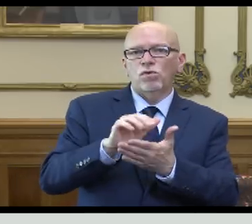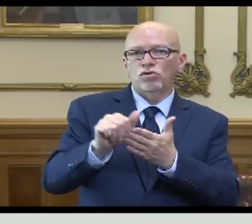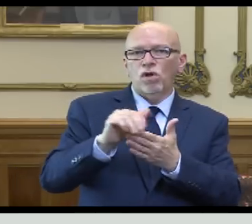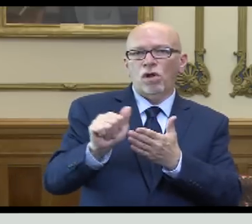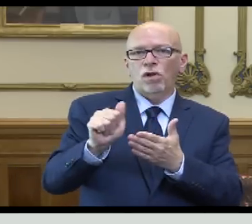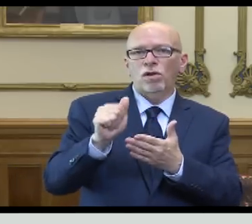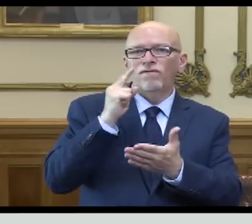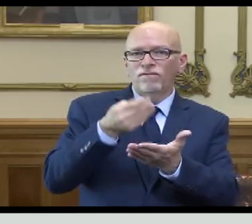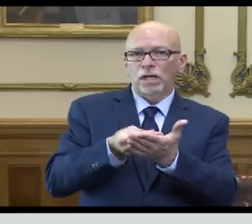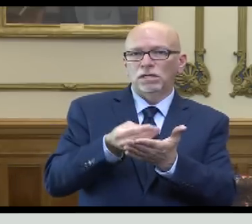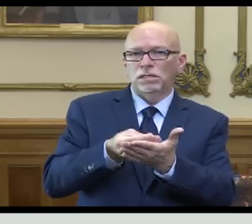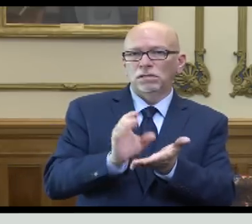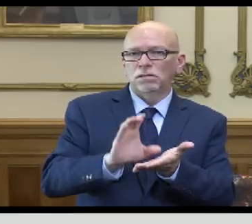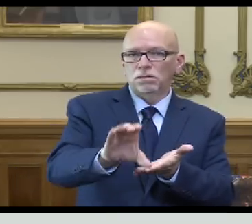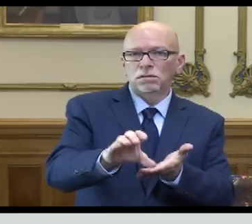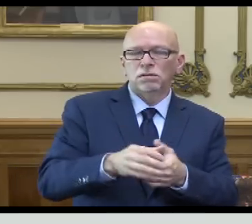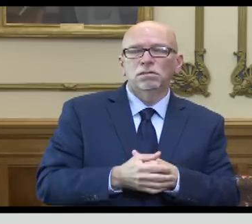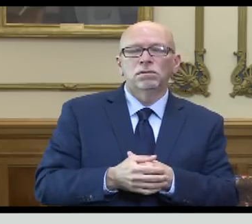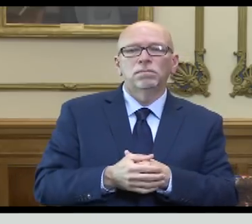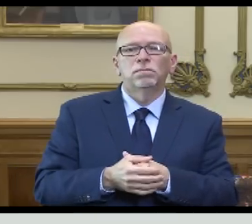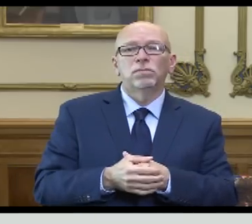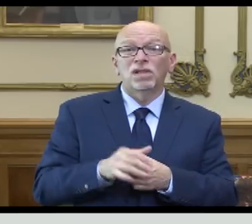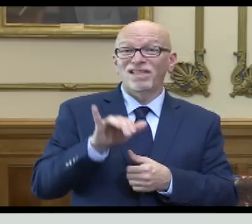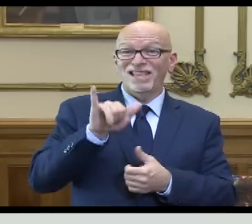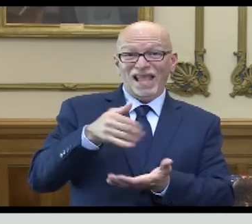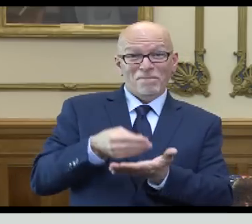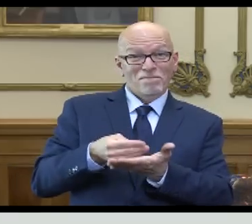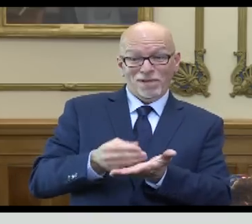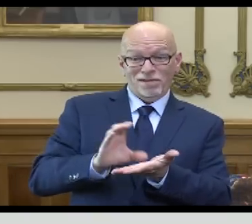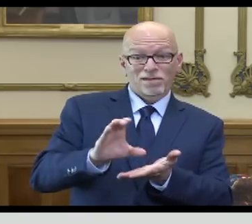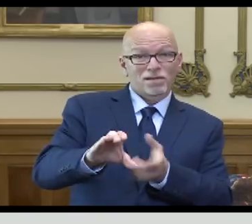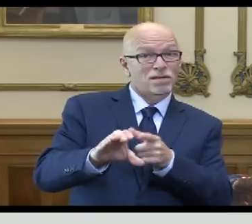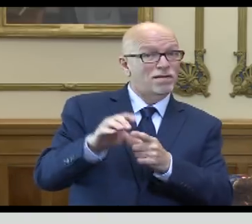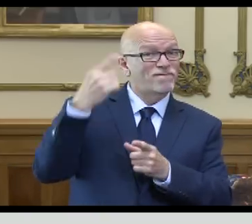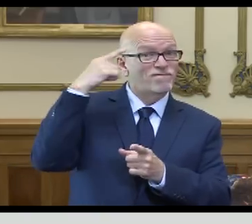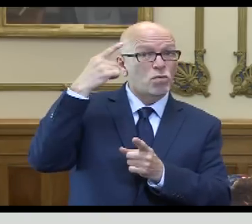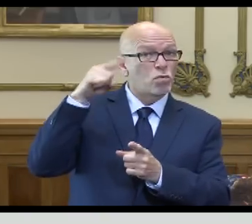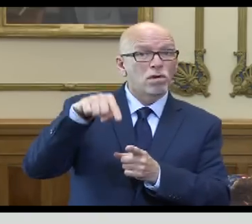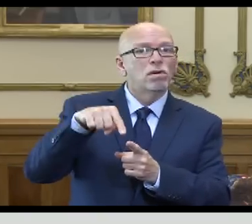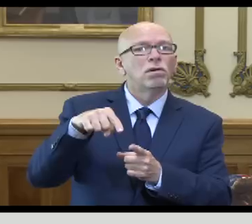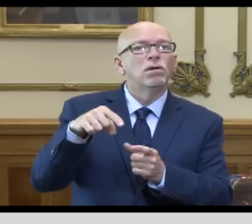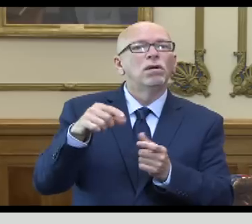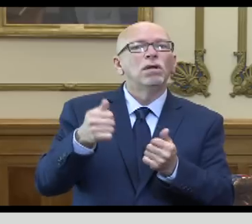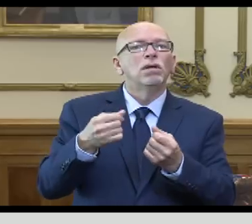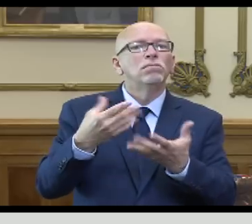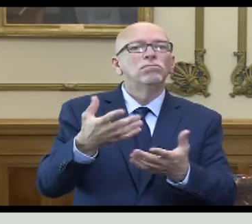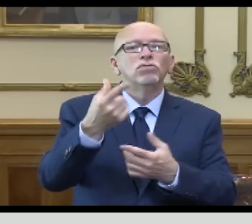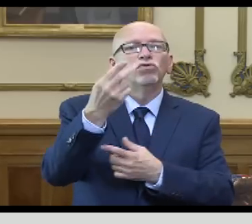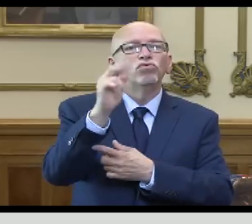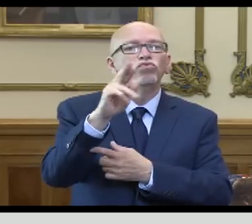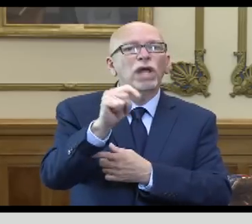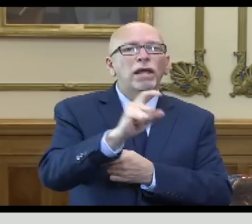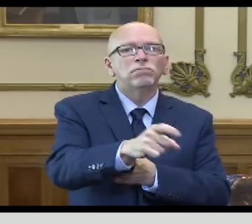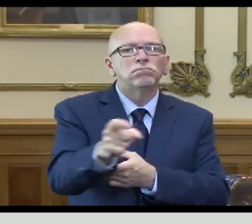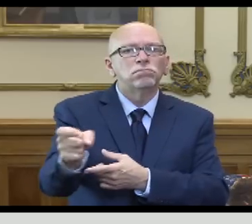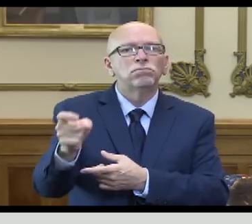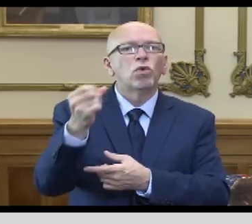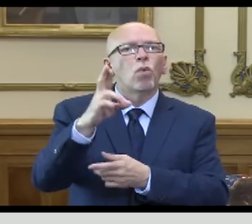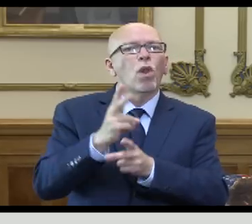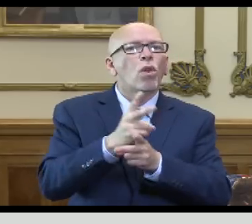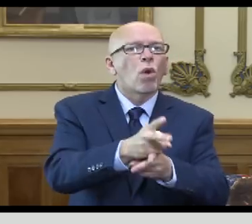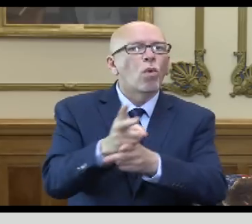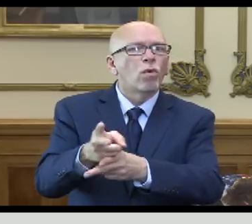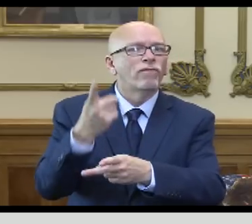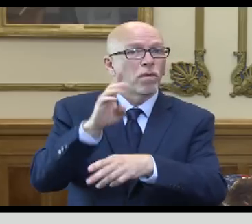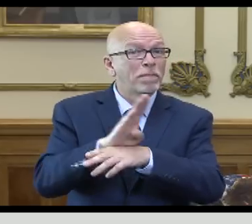$250,000 in funding. These funds can be used to provide either grants or loans to businesses